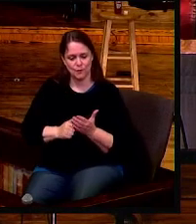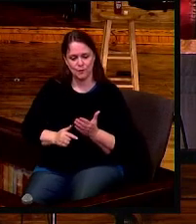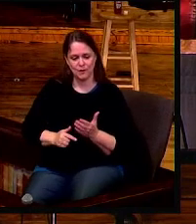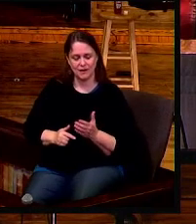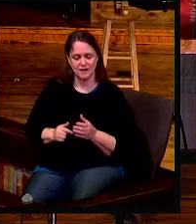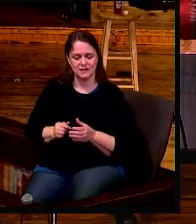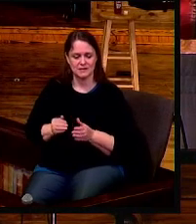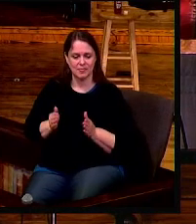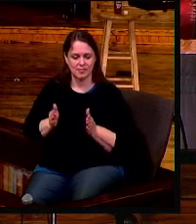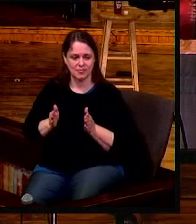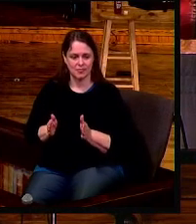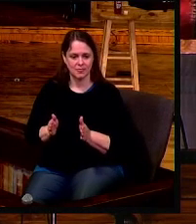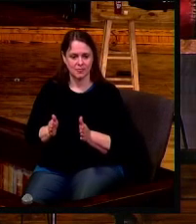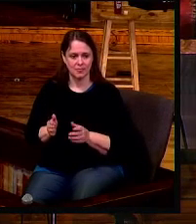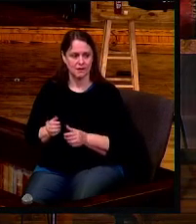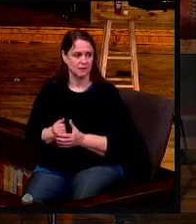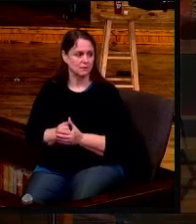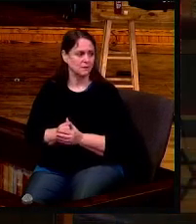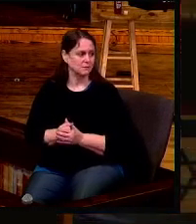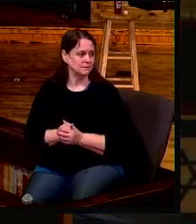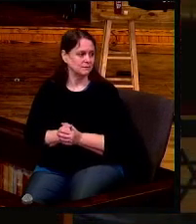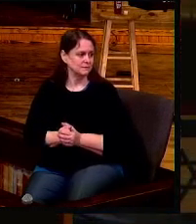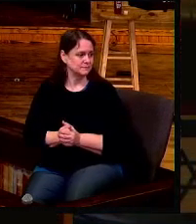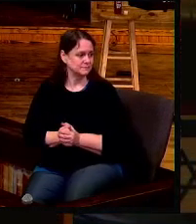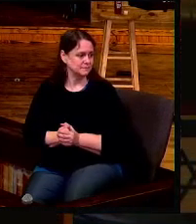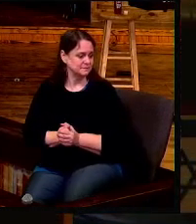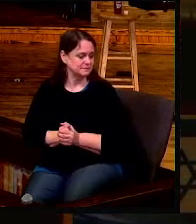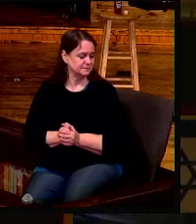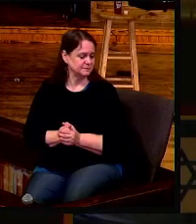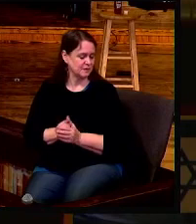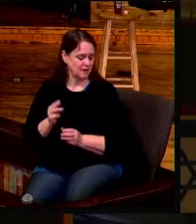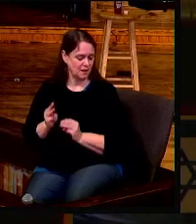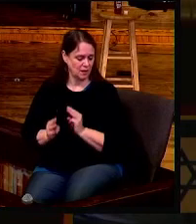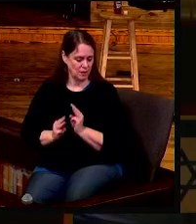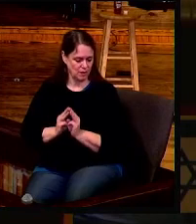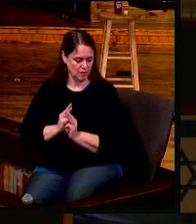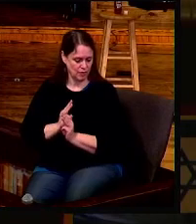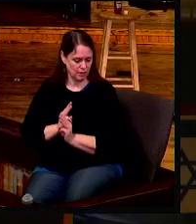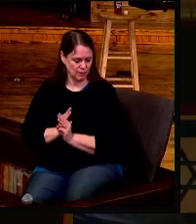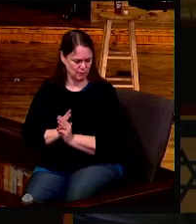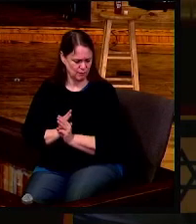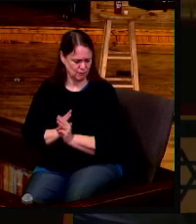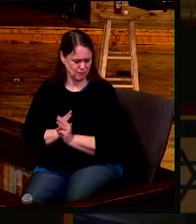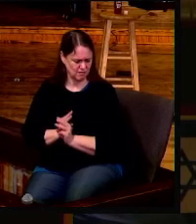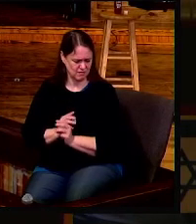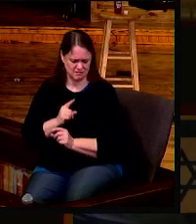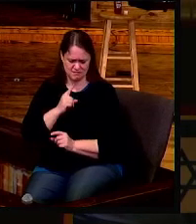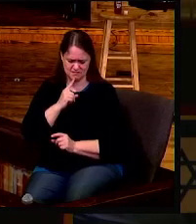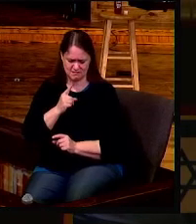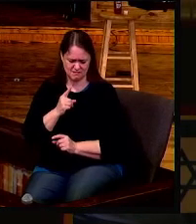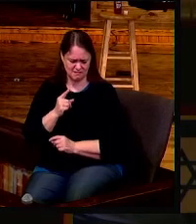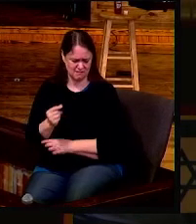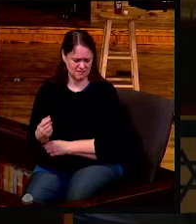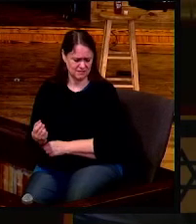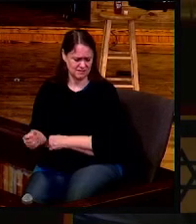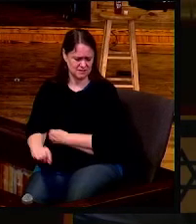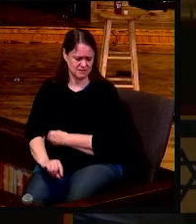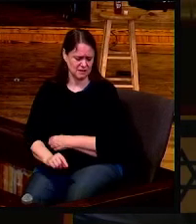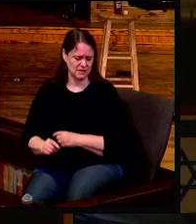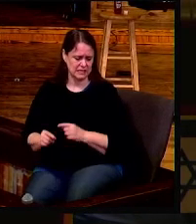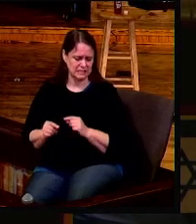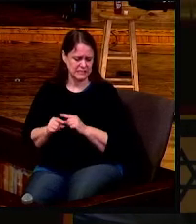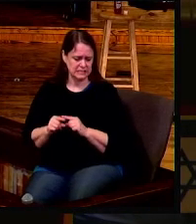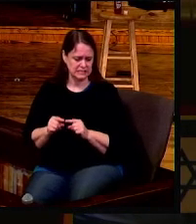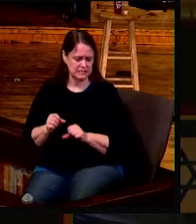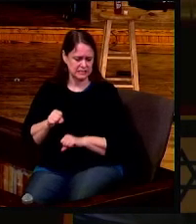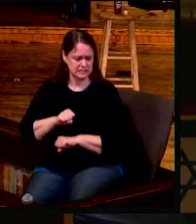manner that we're called upon at that time. You know, the world is backwards and upside down. It tells us that sticks and stones will hurt us and the words are